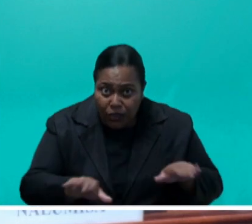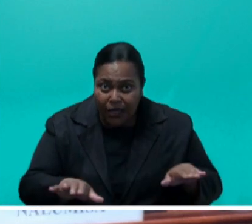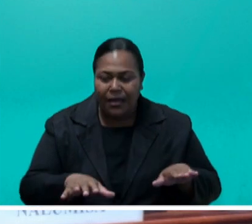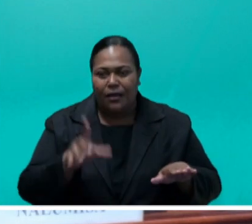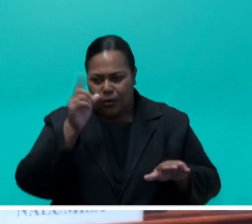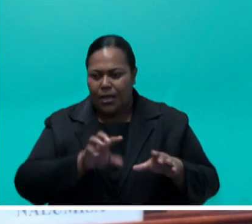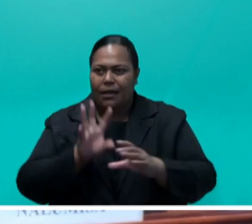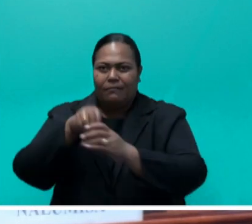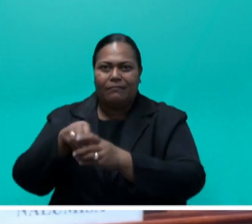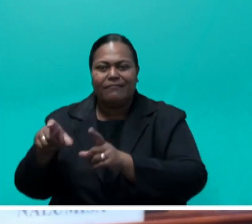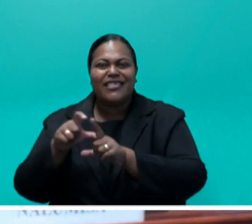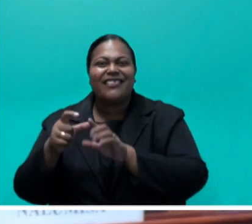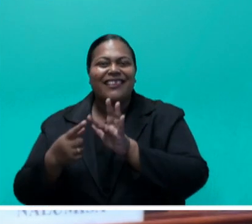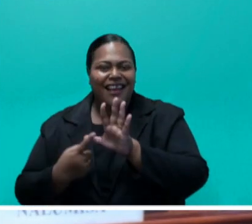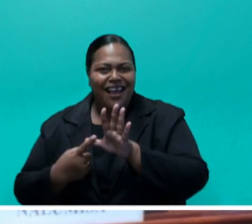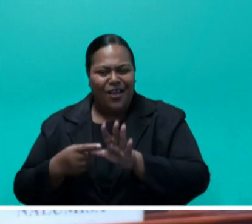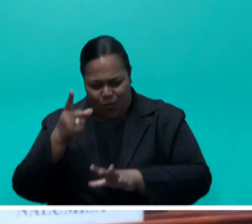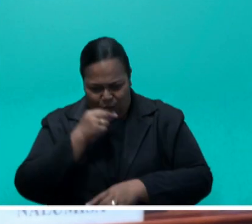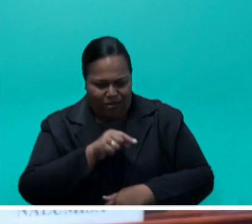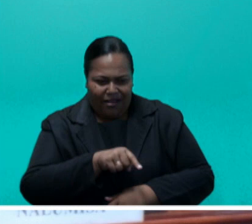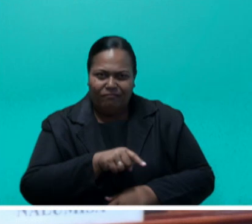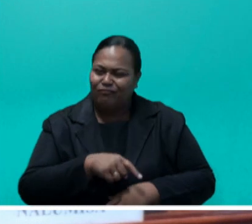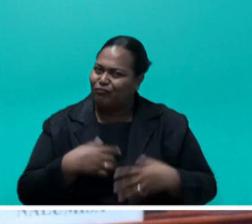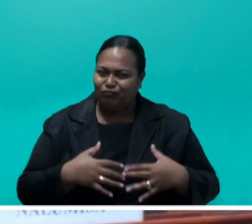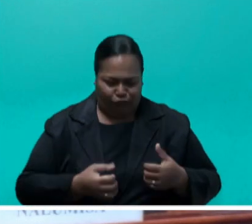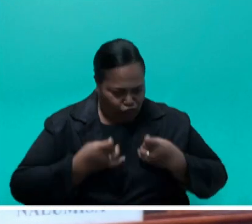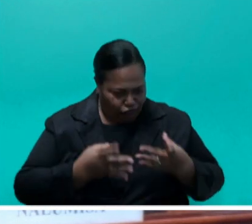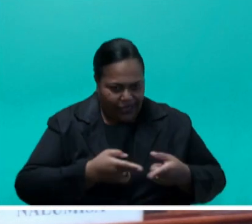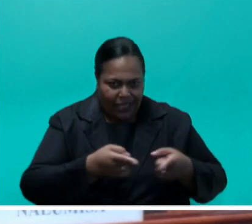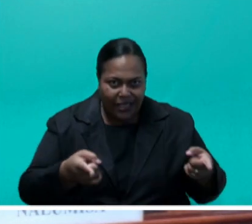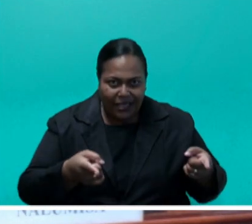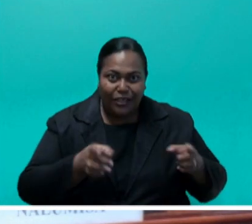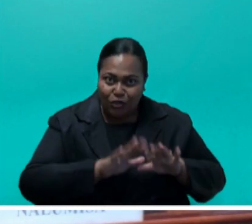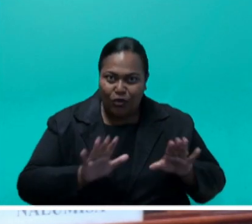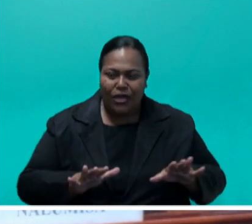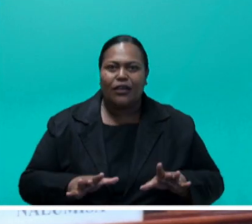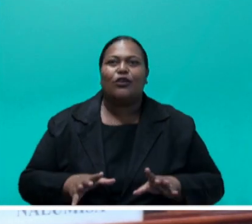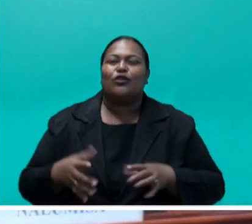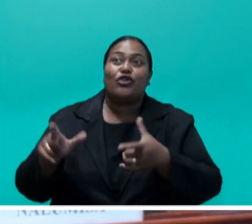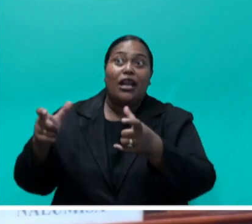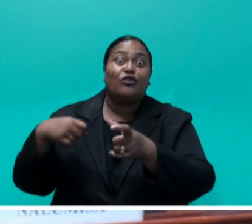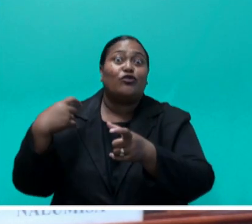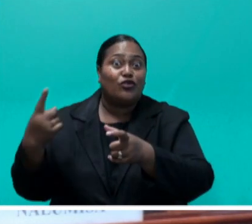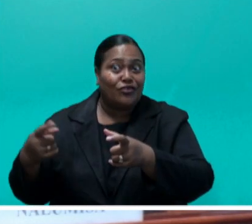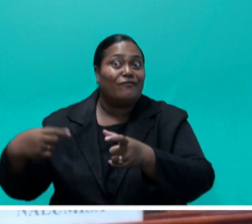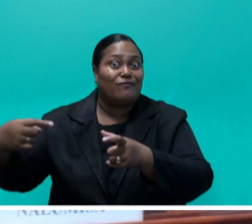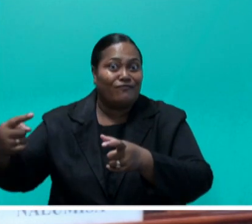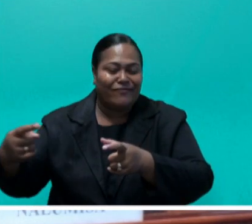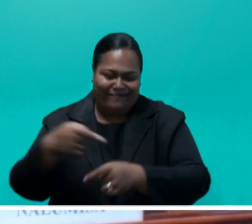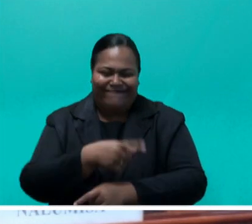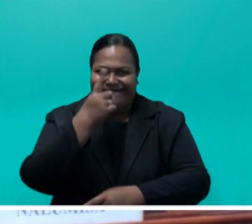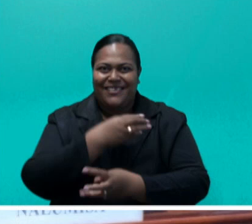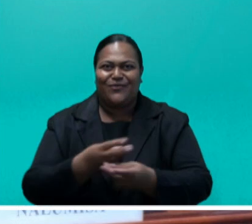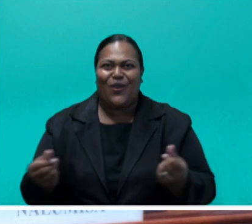well-rounded individuals who are prepared to meet the challenges of tomorrow. To this end, the